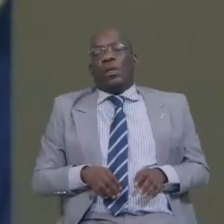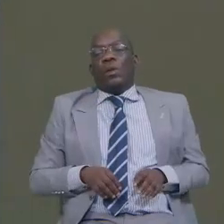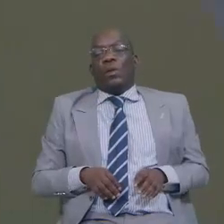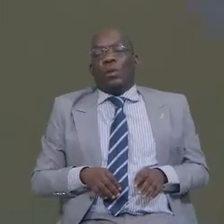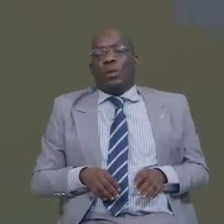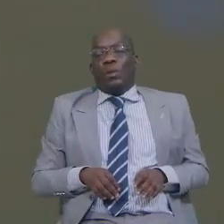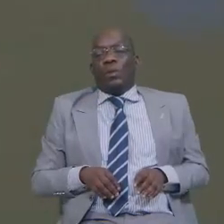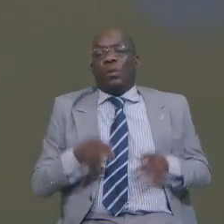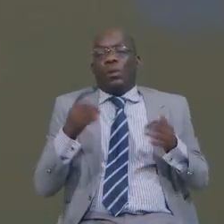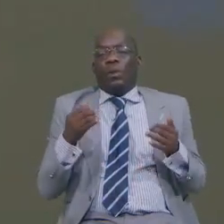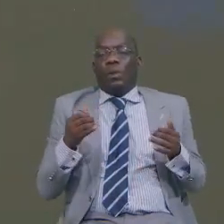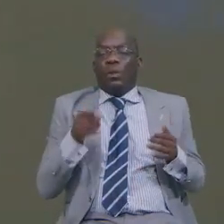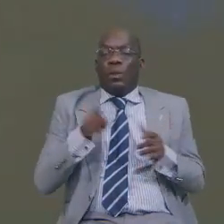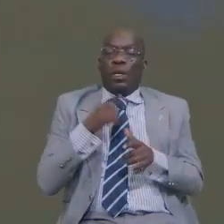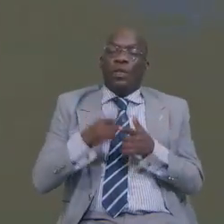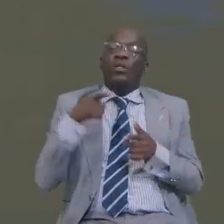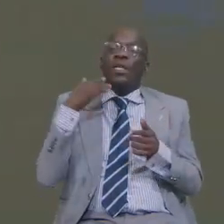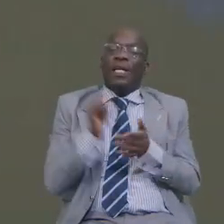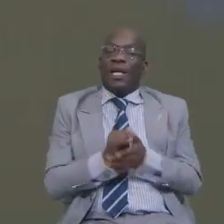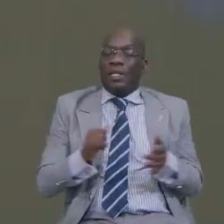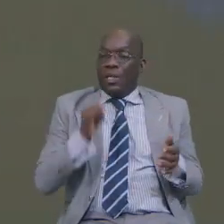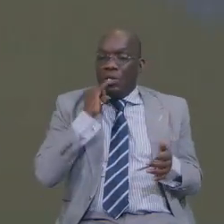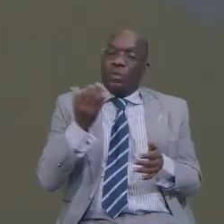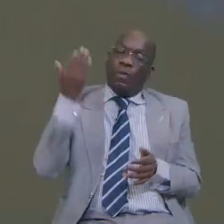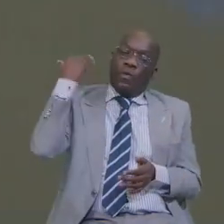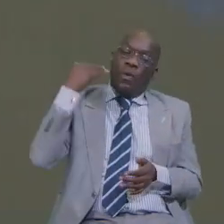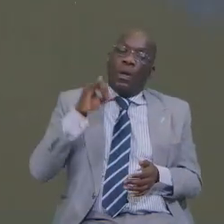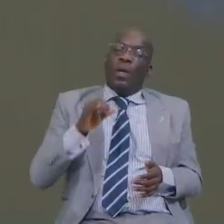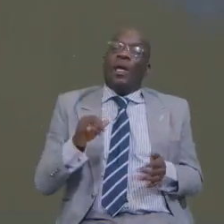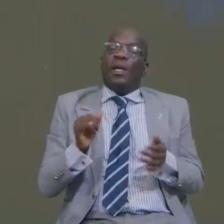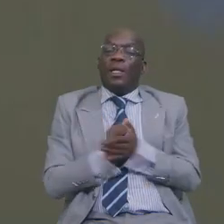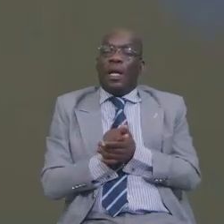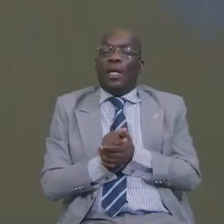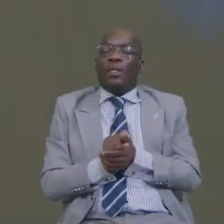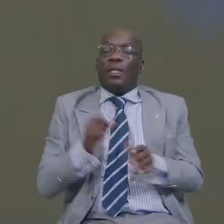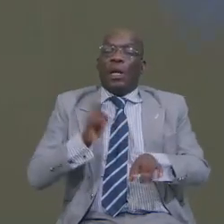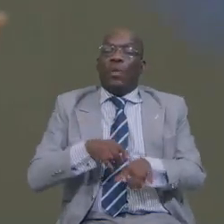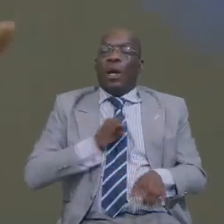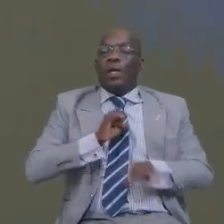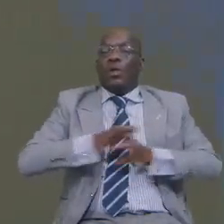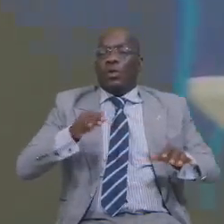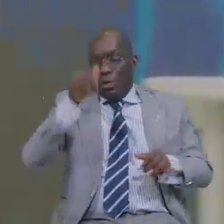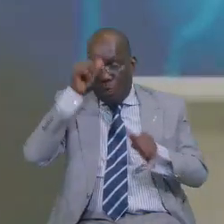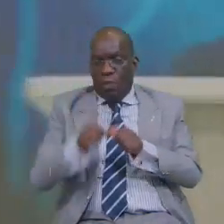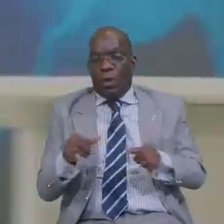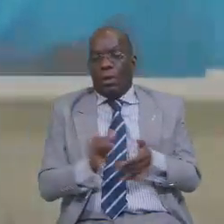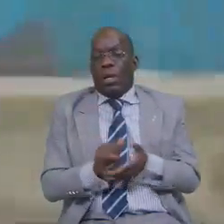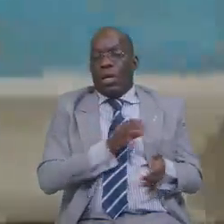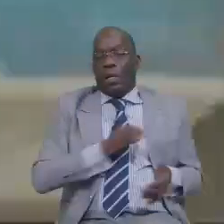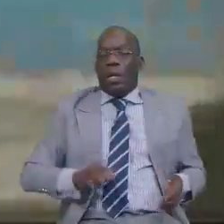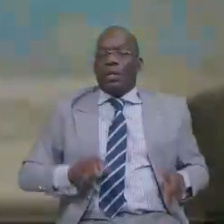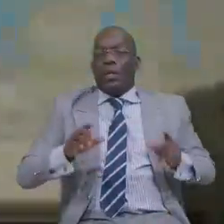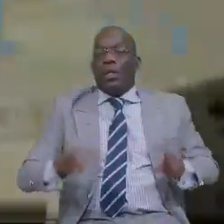Then you say that that was that time. That time I didn't remember that Christ lives on the inside of me. And as you know